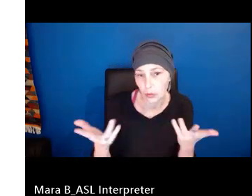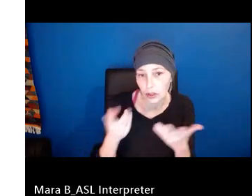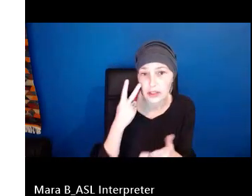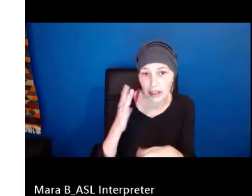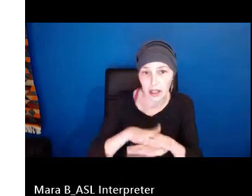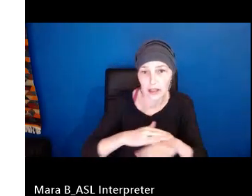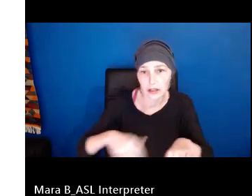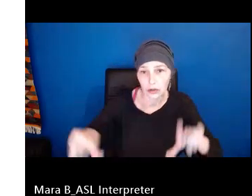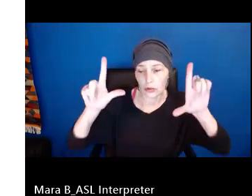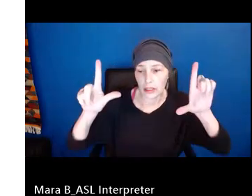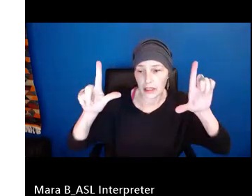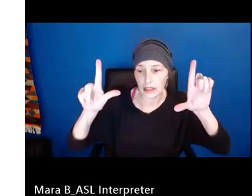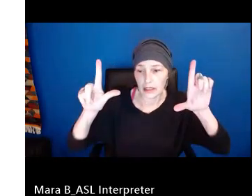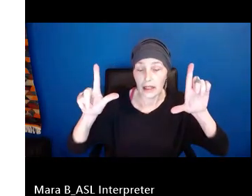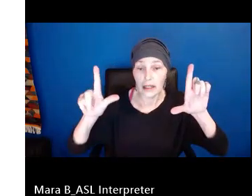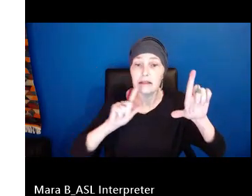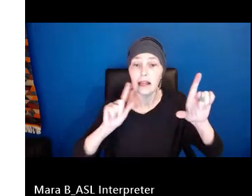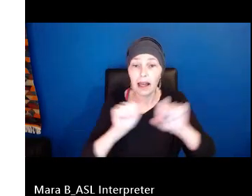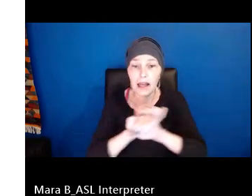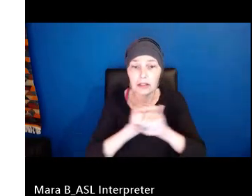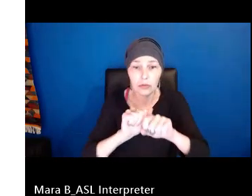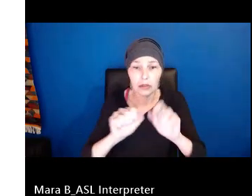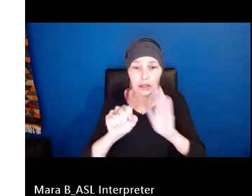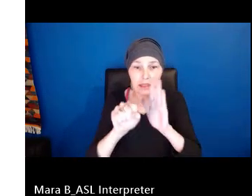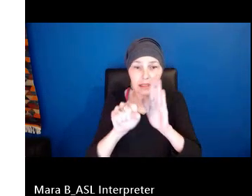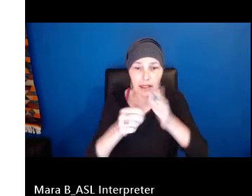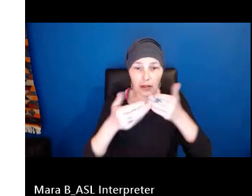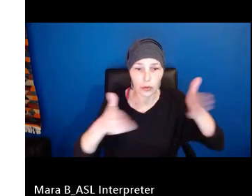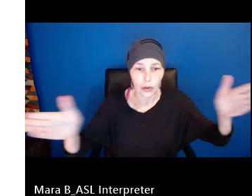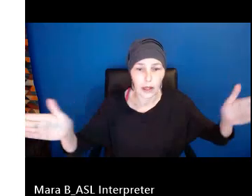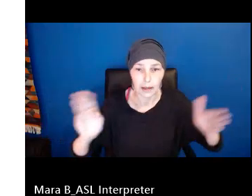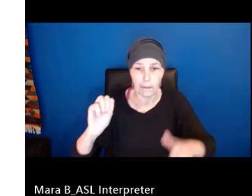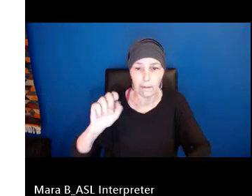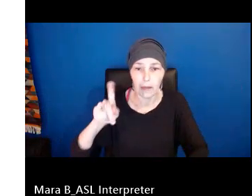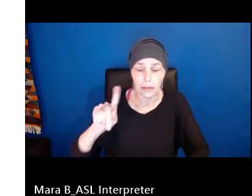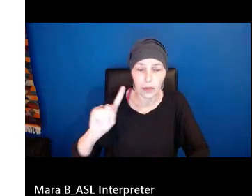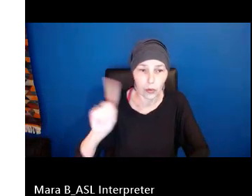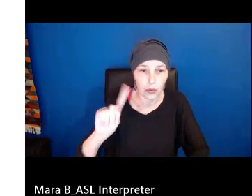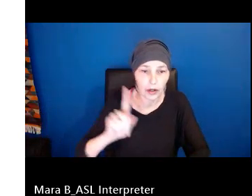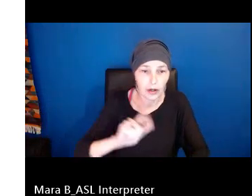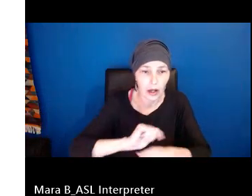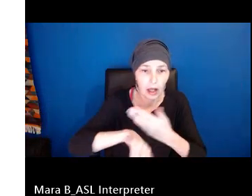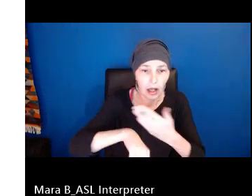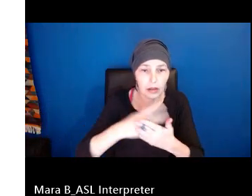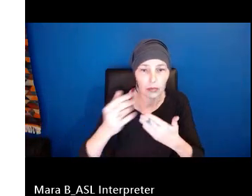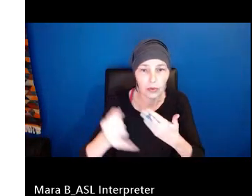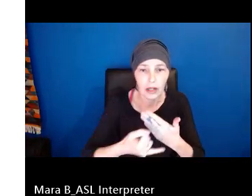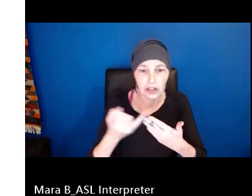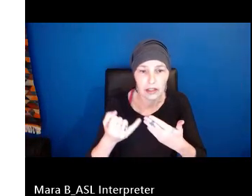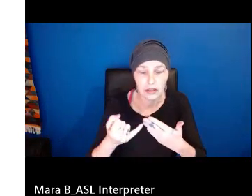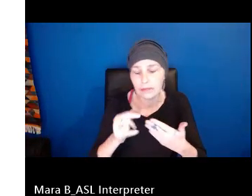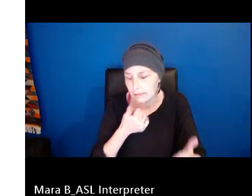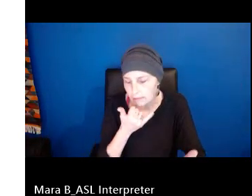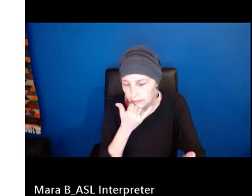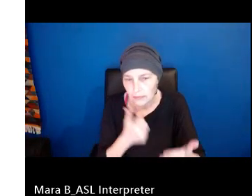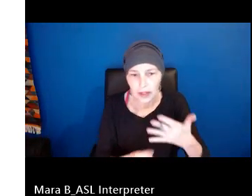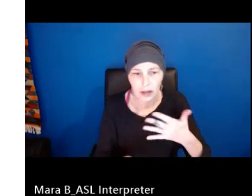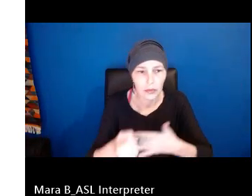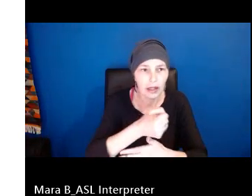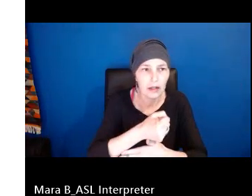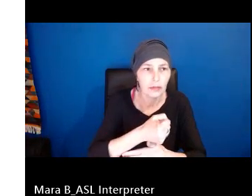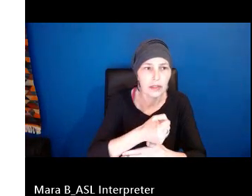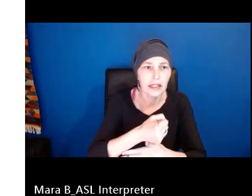now is an actual statewide map of where these projects or where these priority neighborhood decarbonization